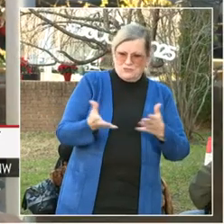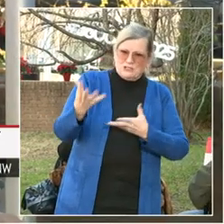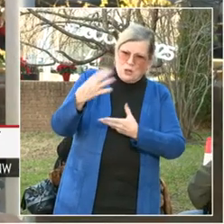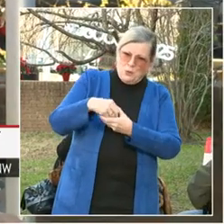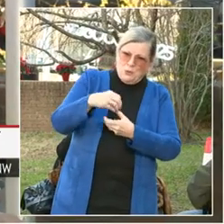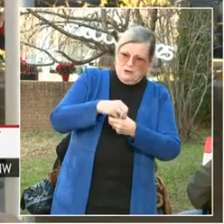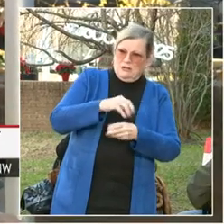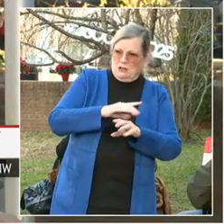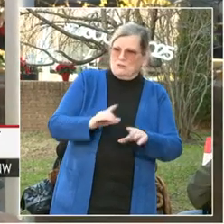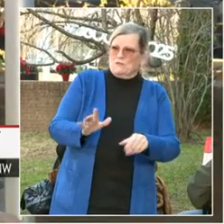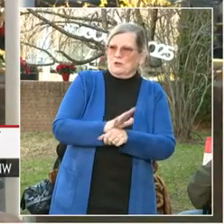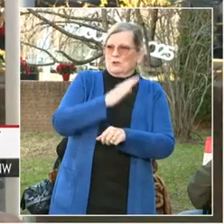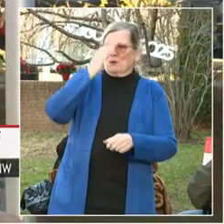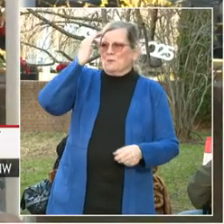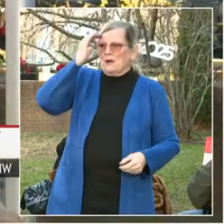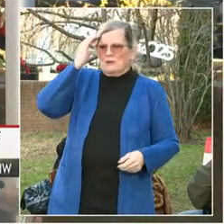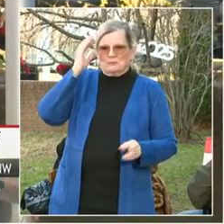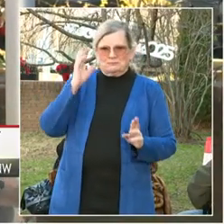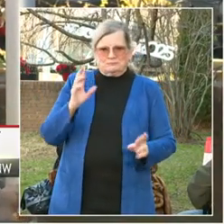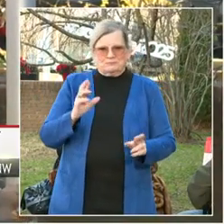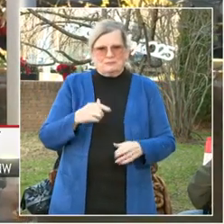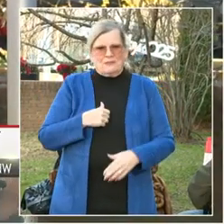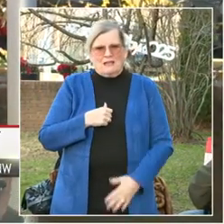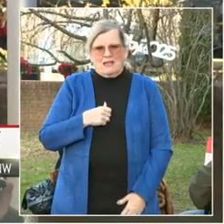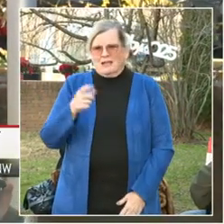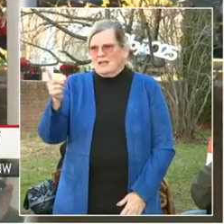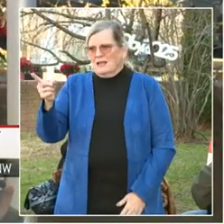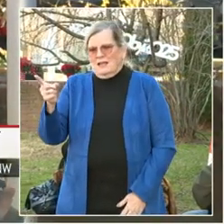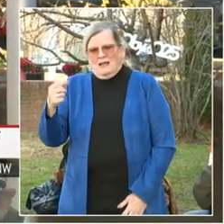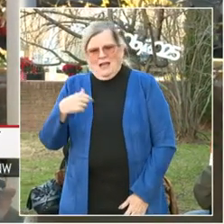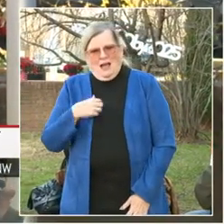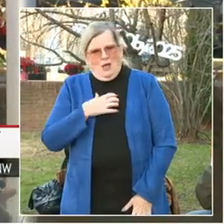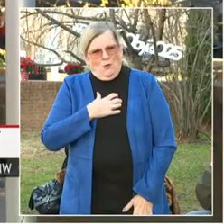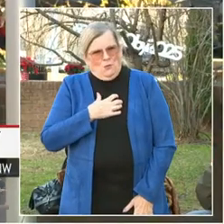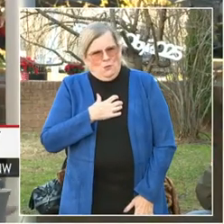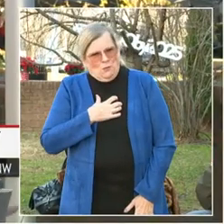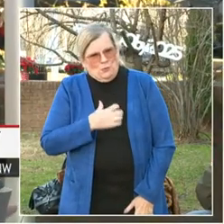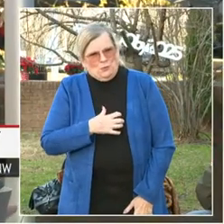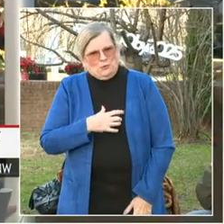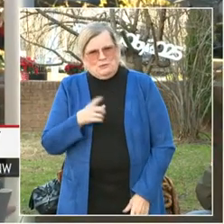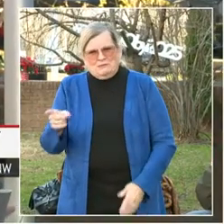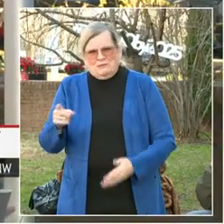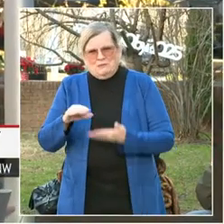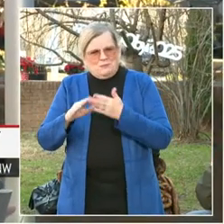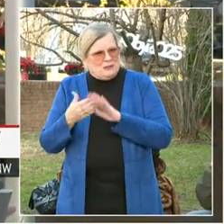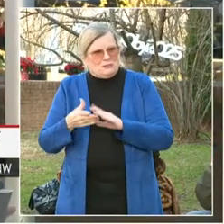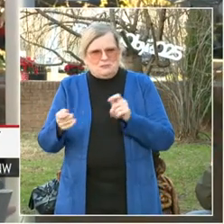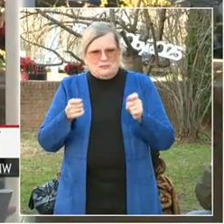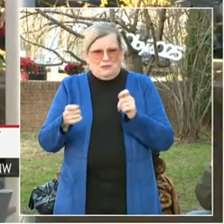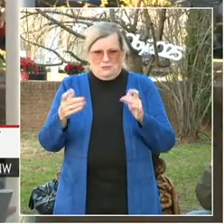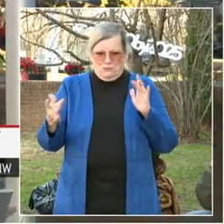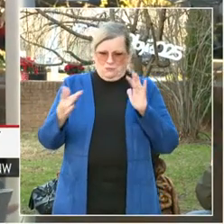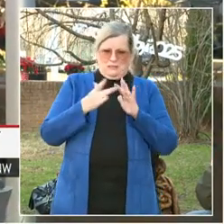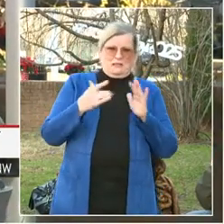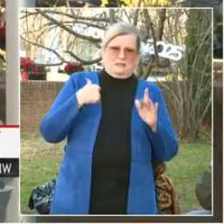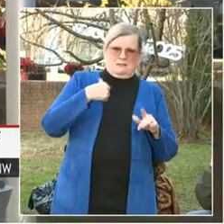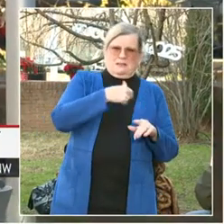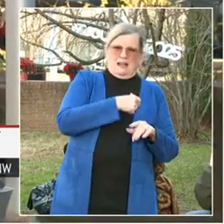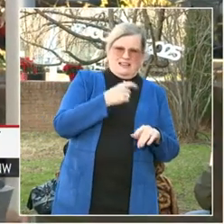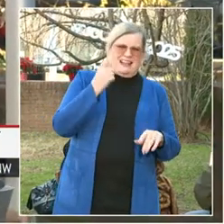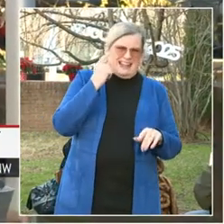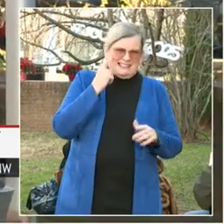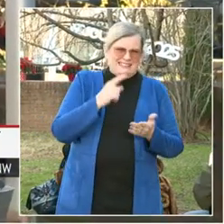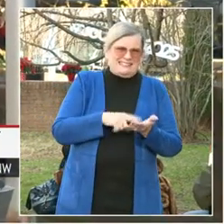can do is plead that the case managers really reach out to folks. I think sometimes that falls by the wayside. Okay,